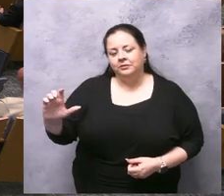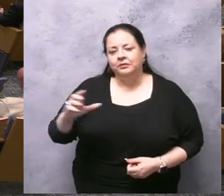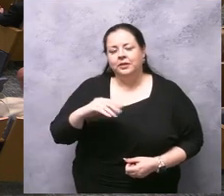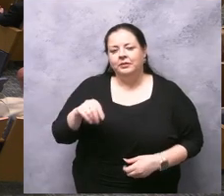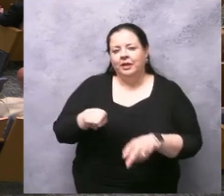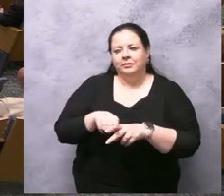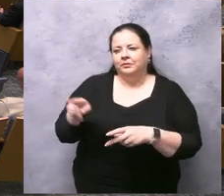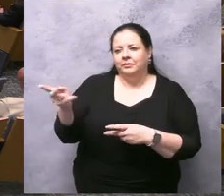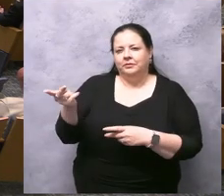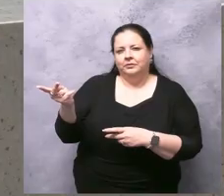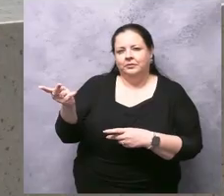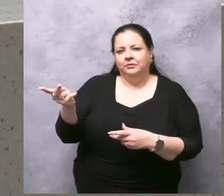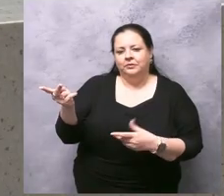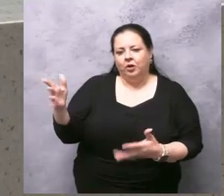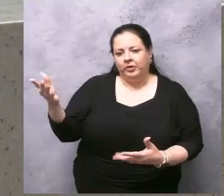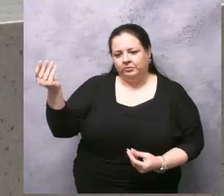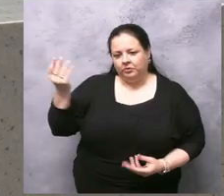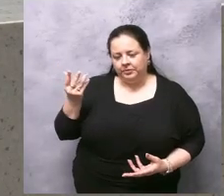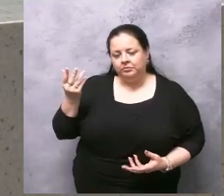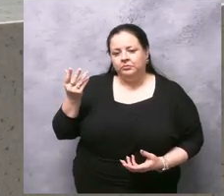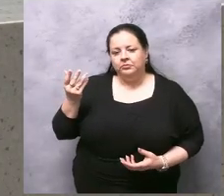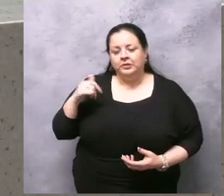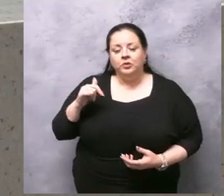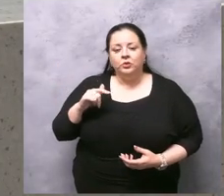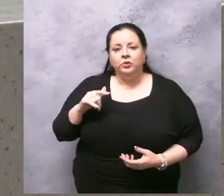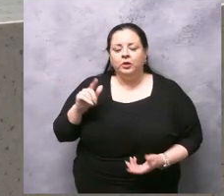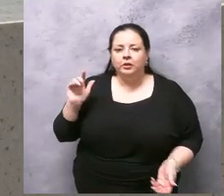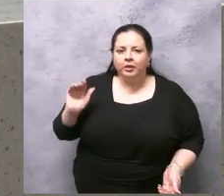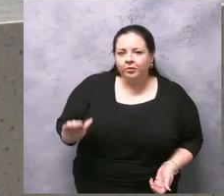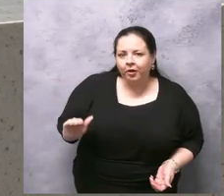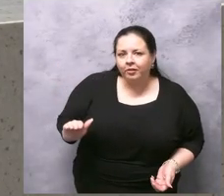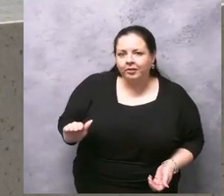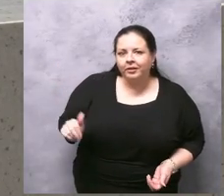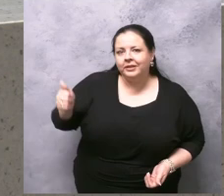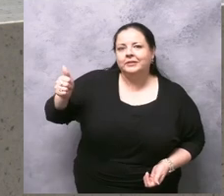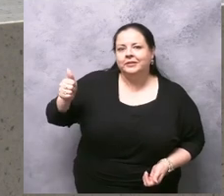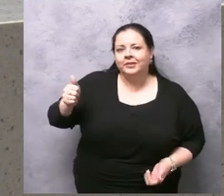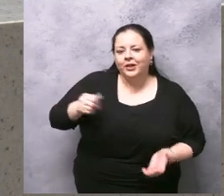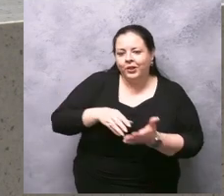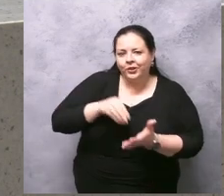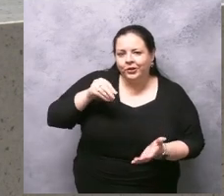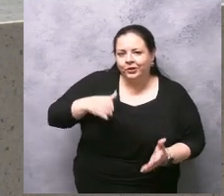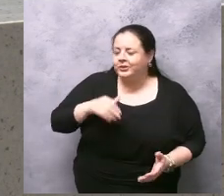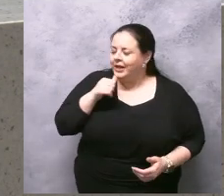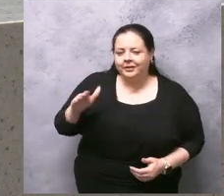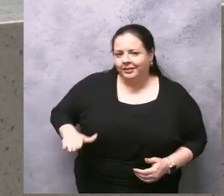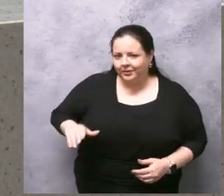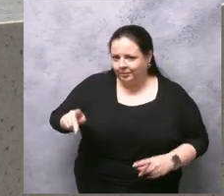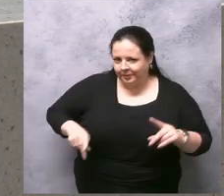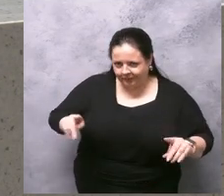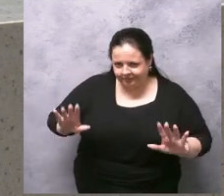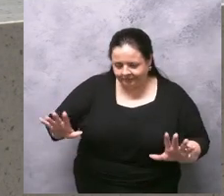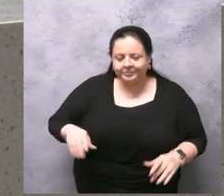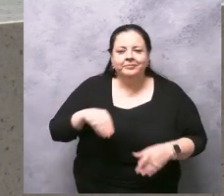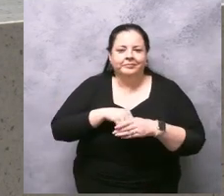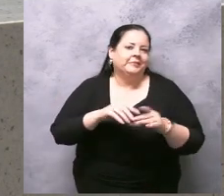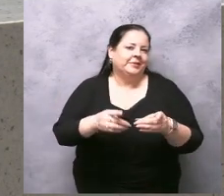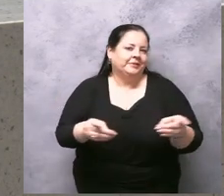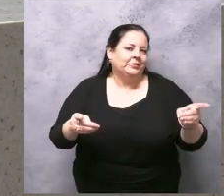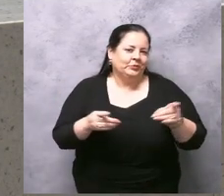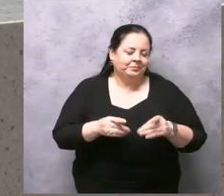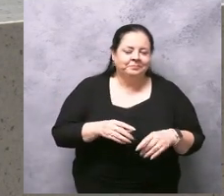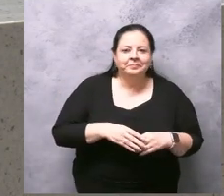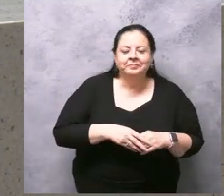Hull let me know, those are our littlest learners, not little people, they're our littlest learners in the school district,